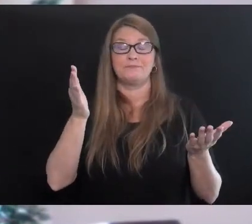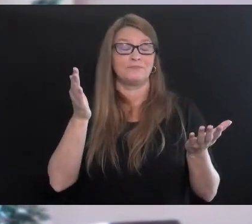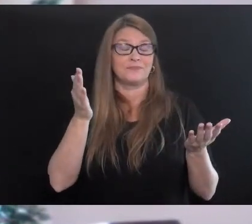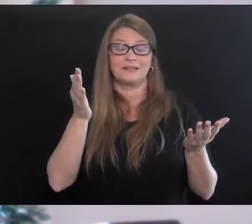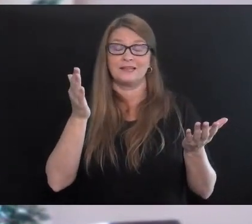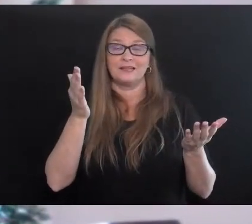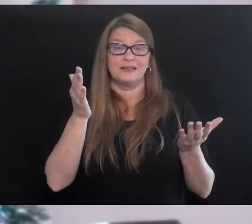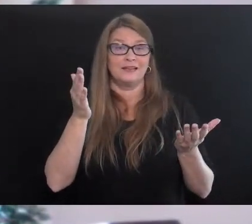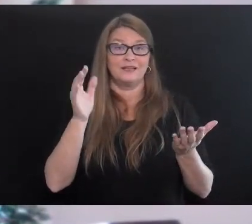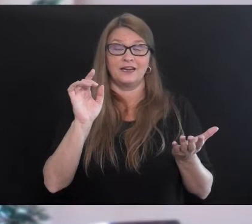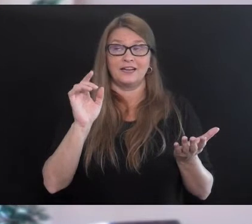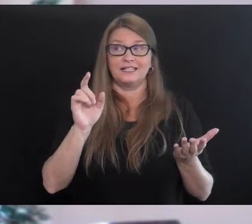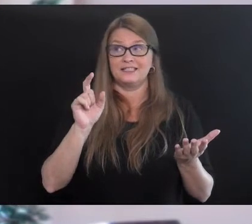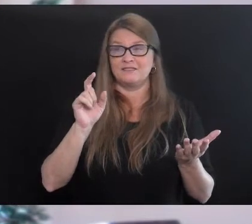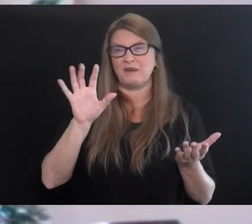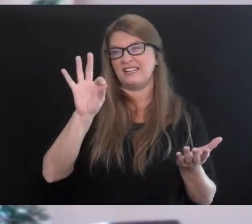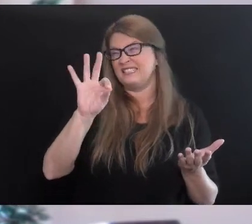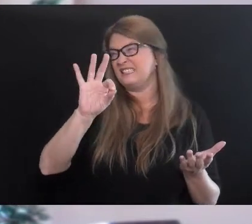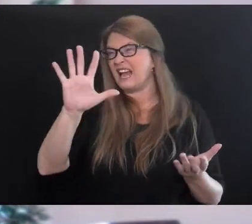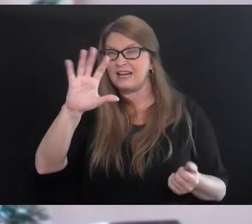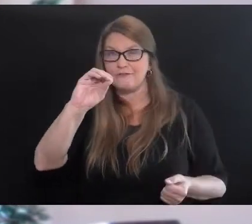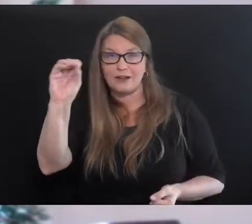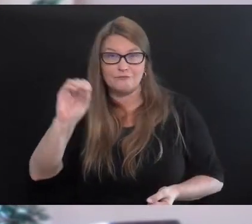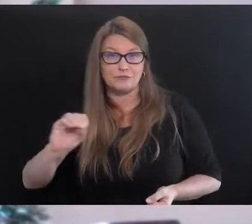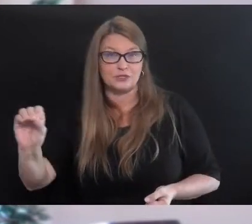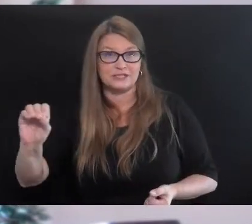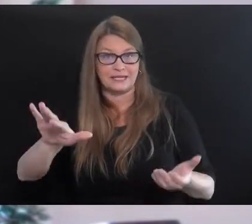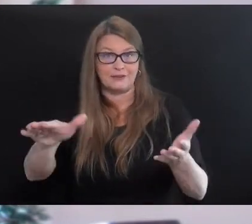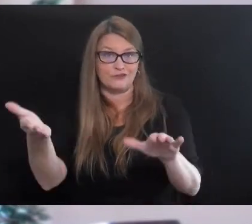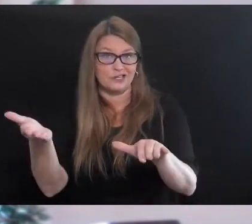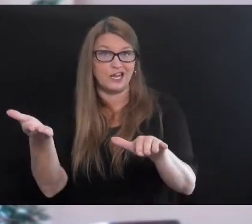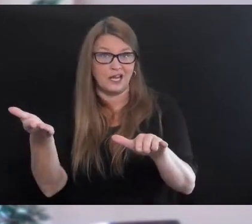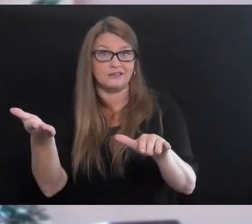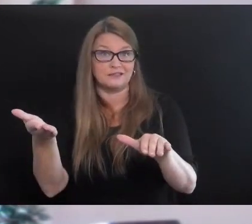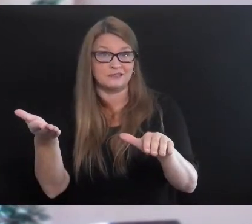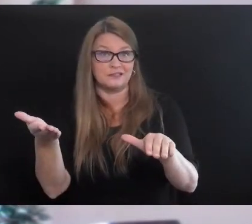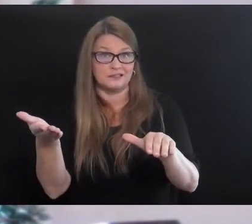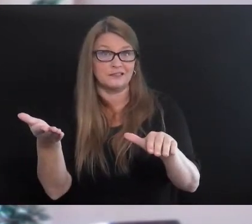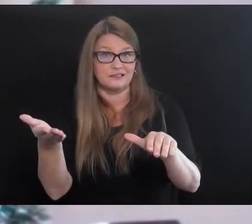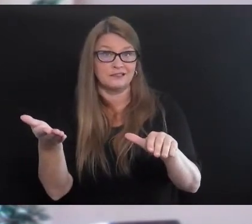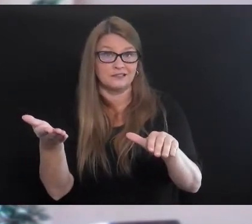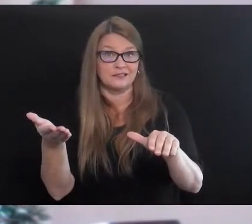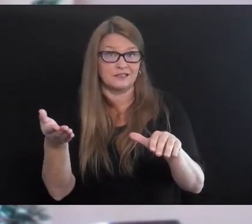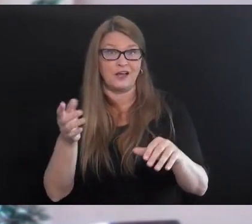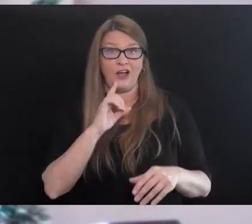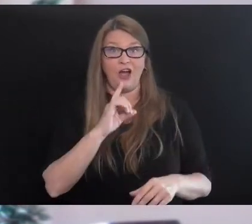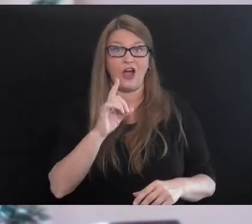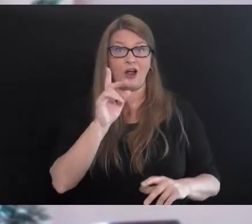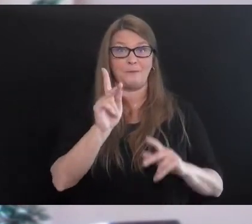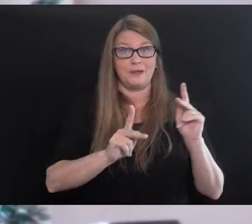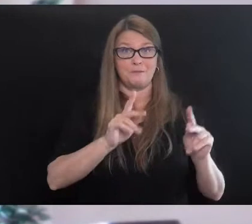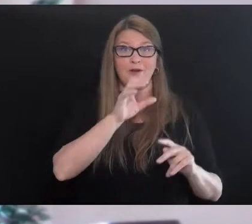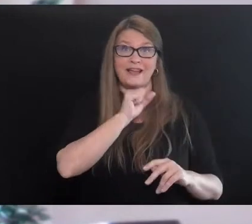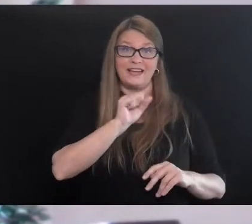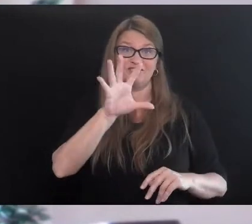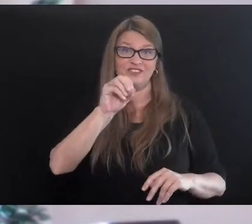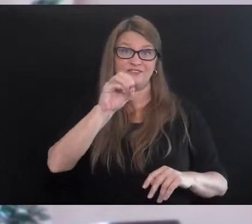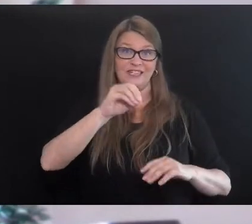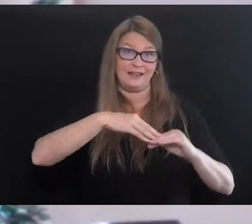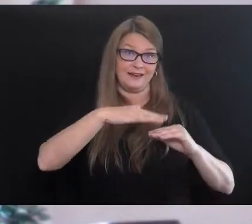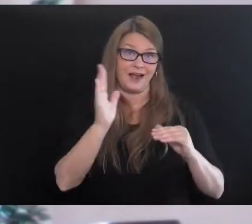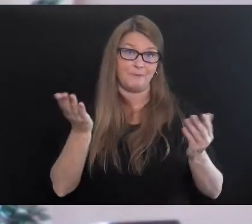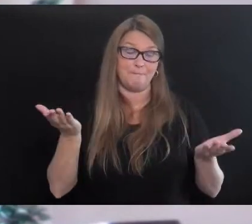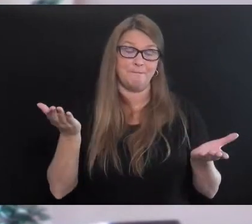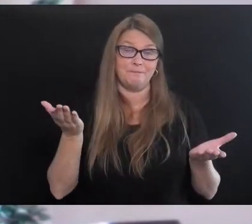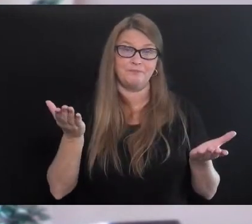many times, about 95% of our deaths or more are in West Virginians over 50. We have a